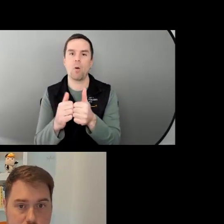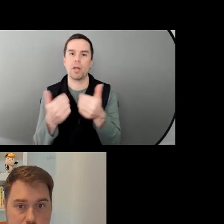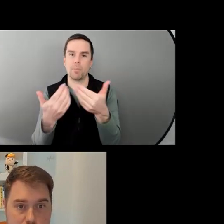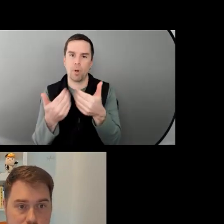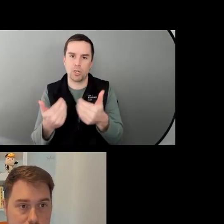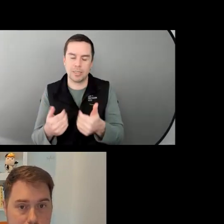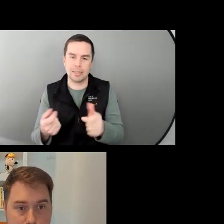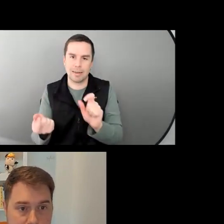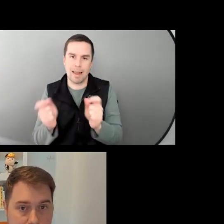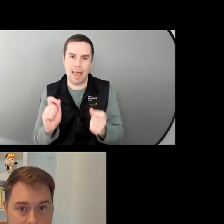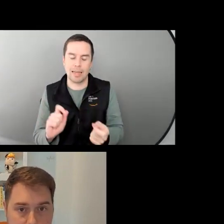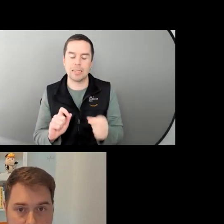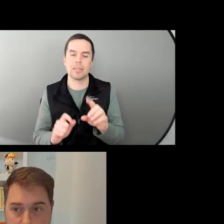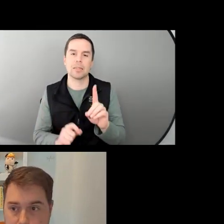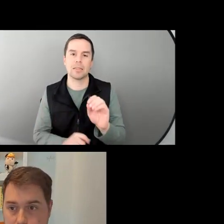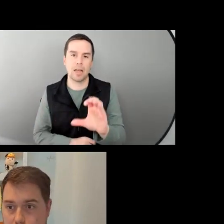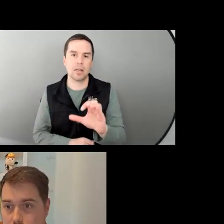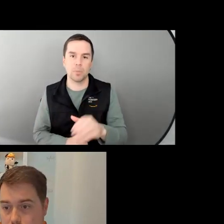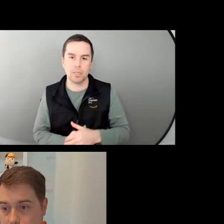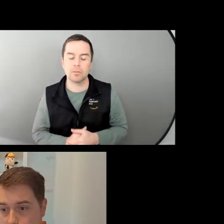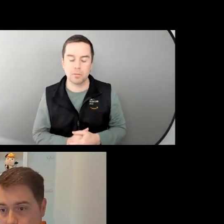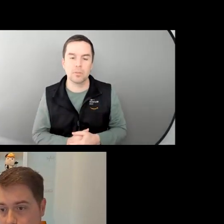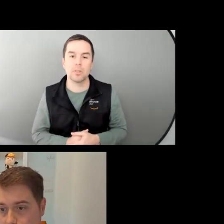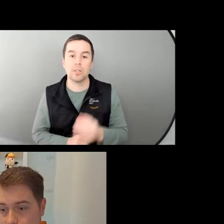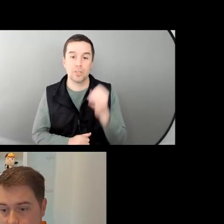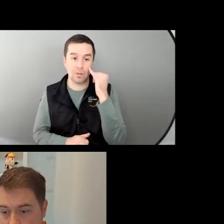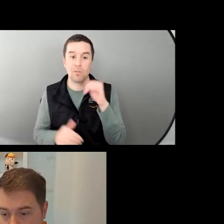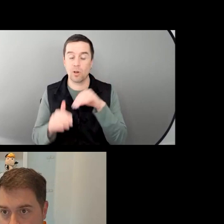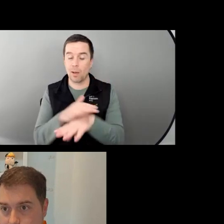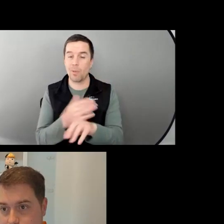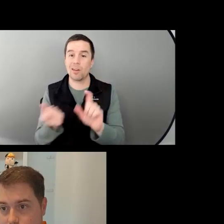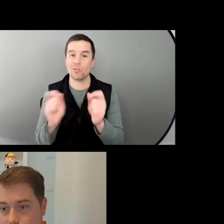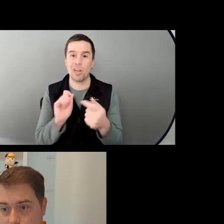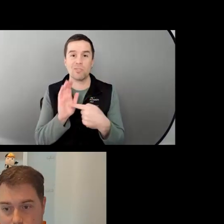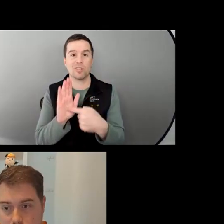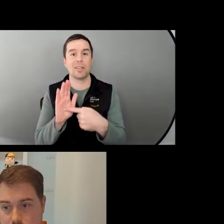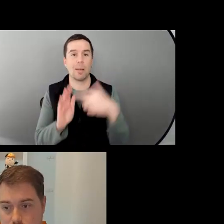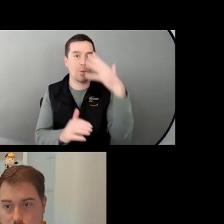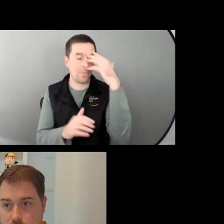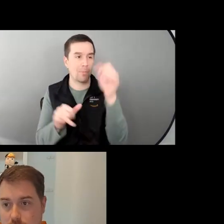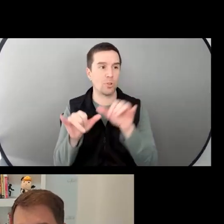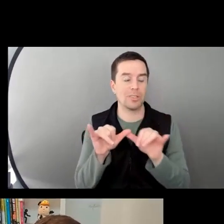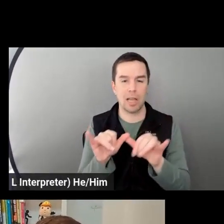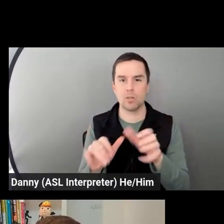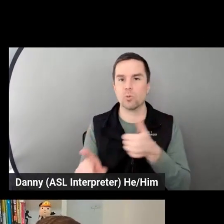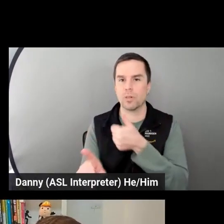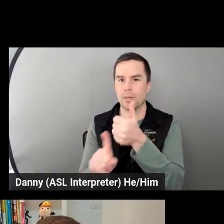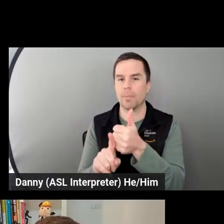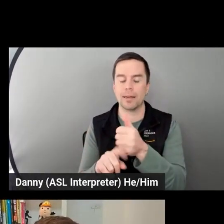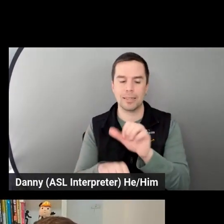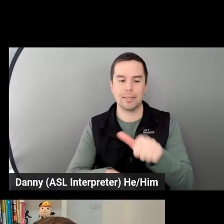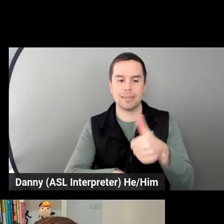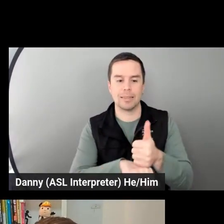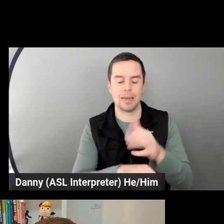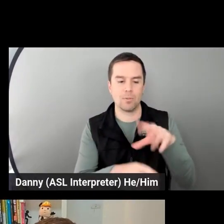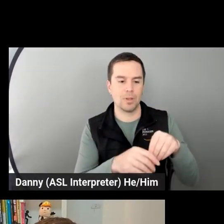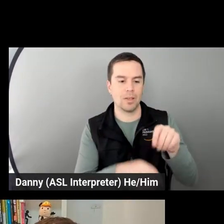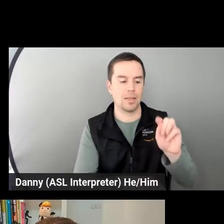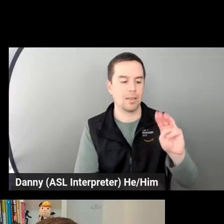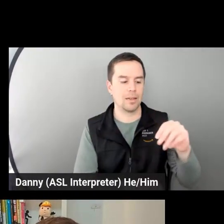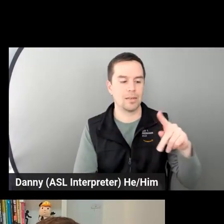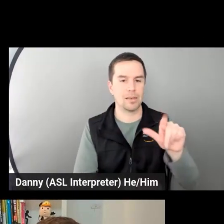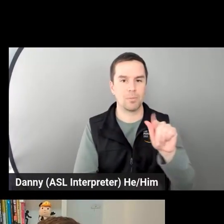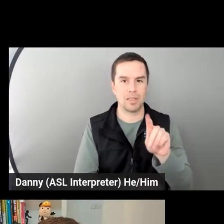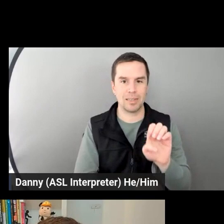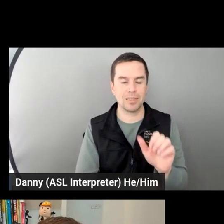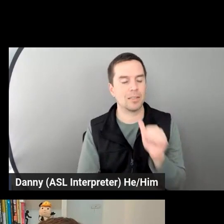and make a change to, say, memory size in your function, you're impacting the specific setting in the template. So this is not going to overwrite any of